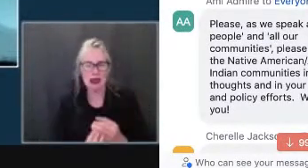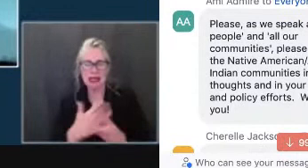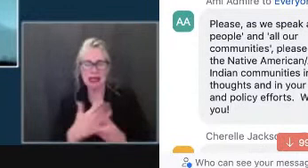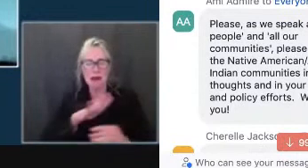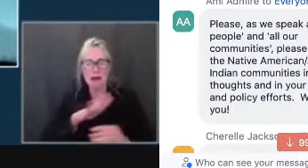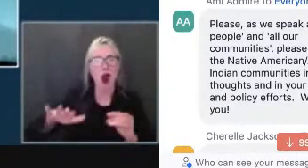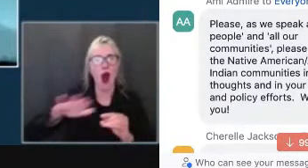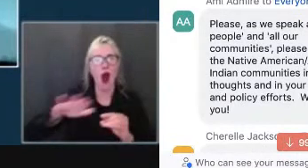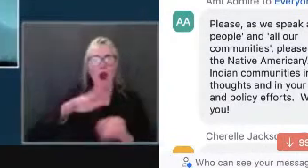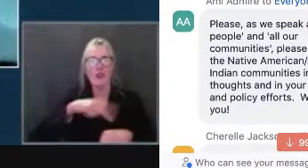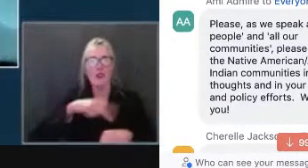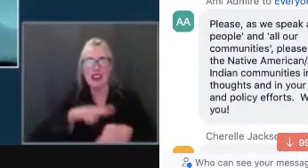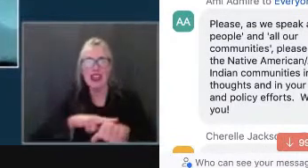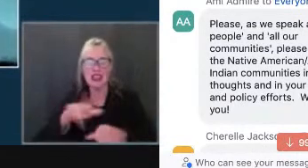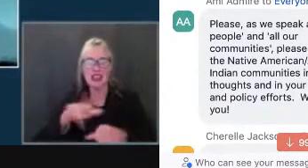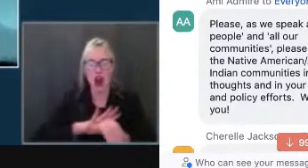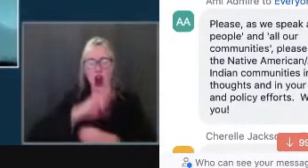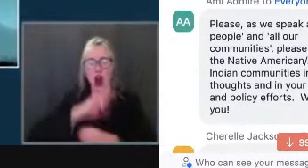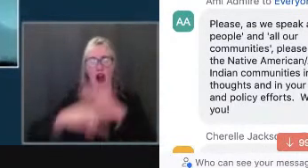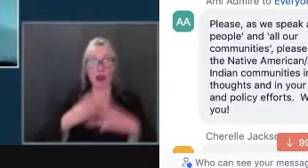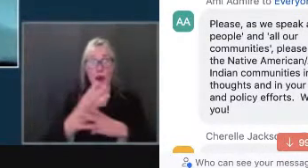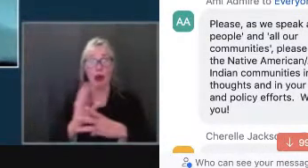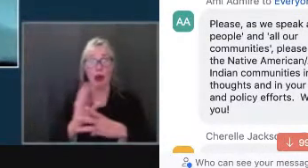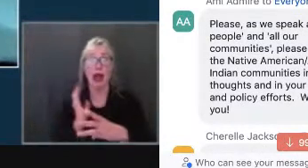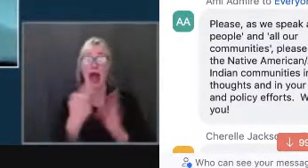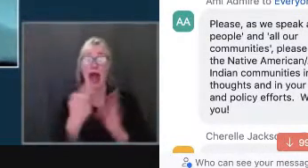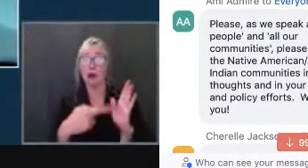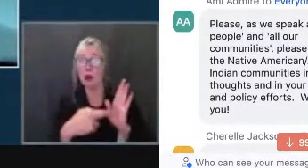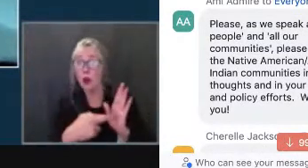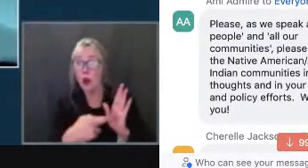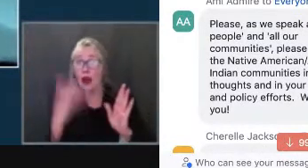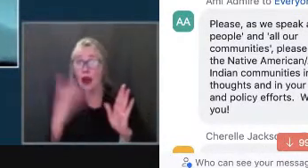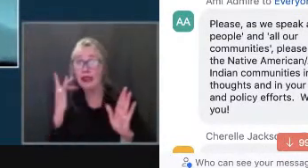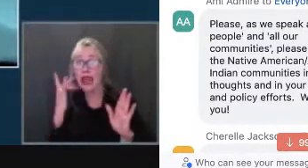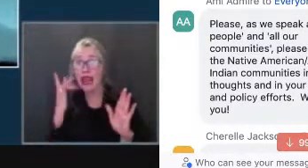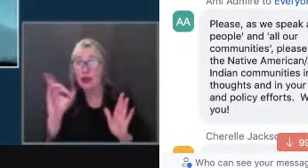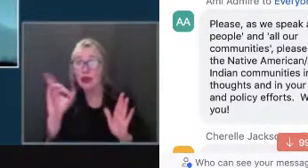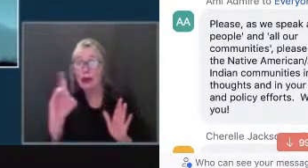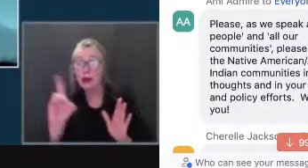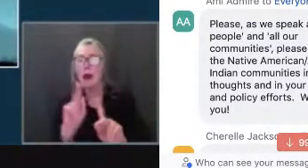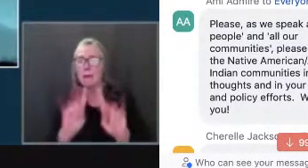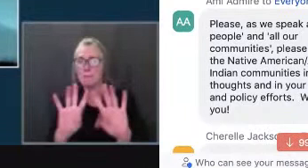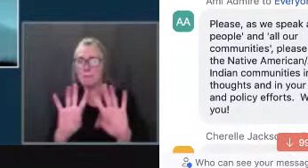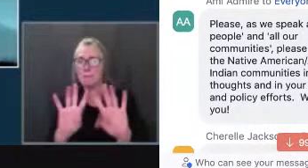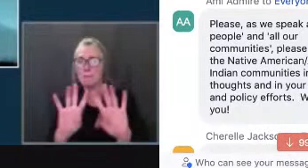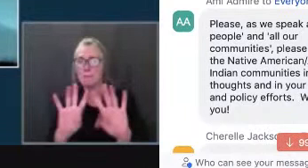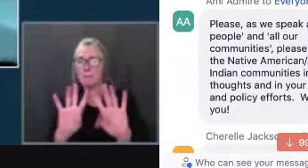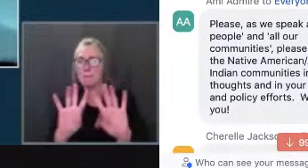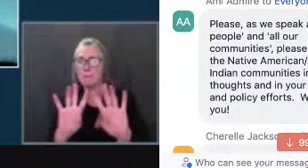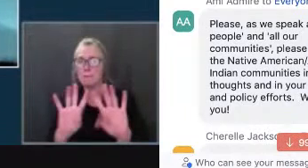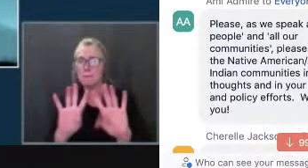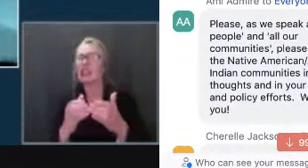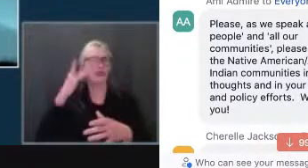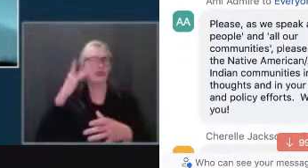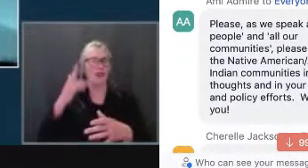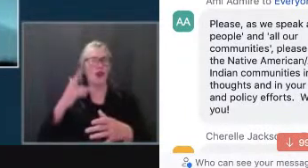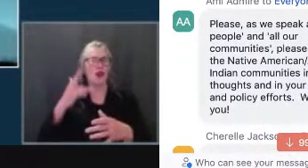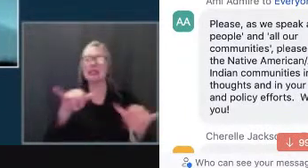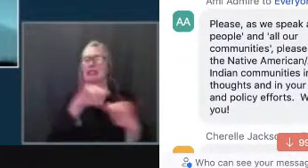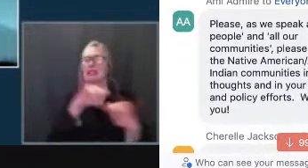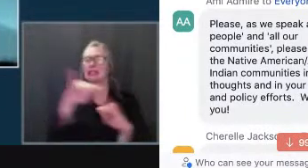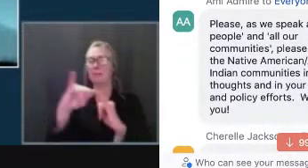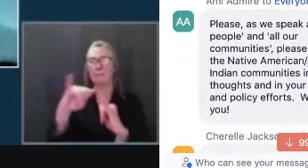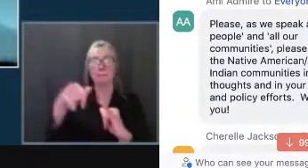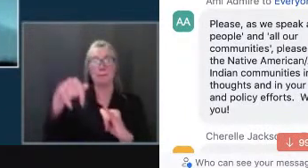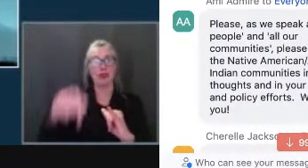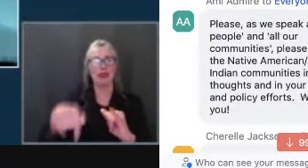role that California plays nationally and globally, the California Democratic Party plays that role for California. This is the